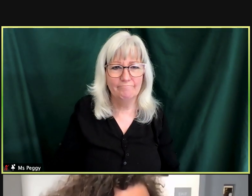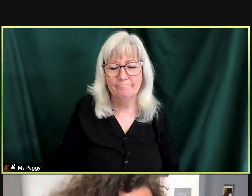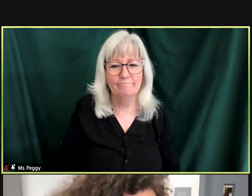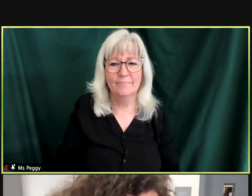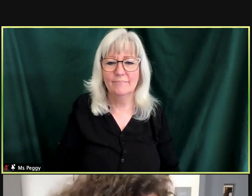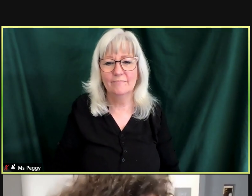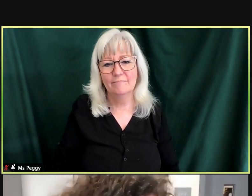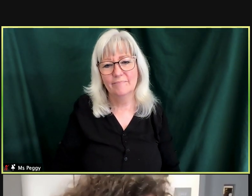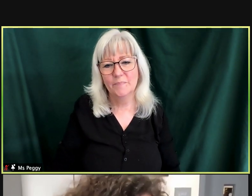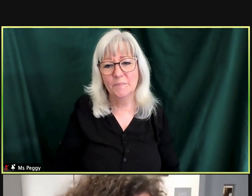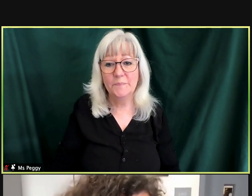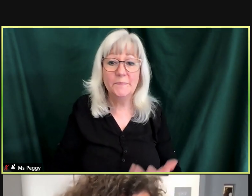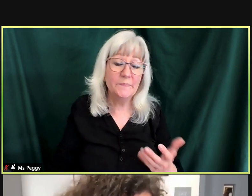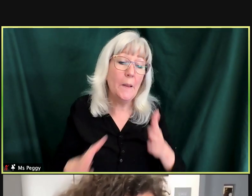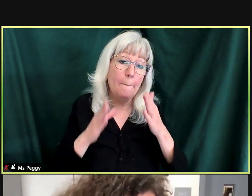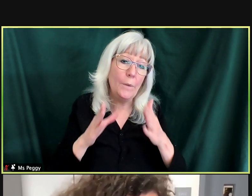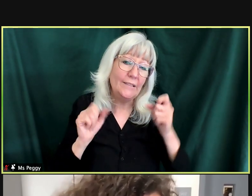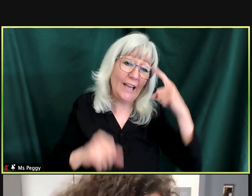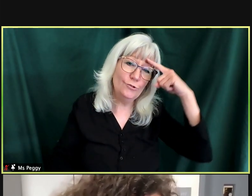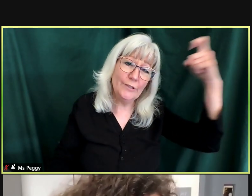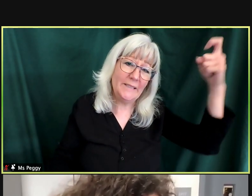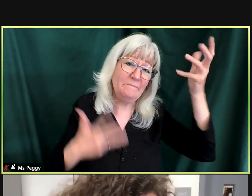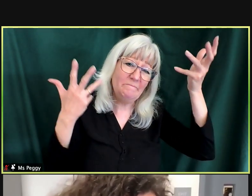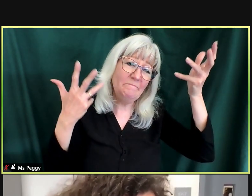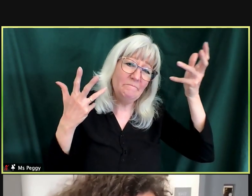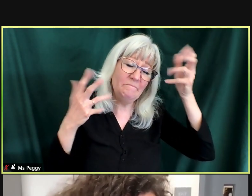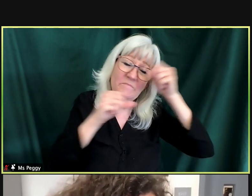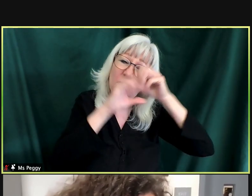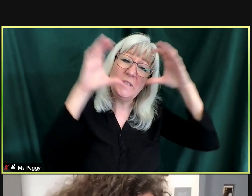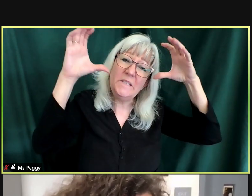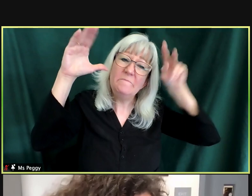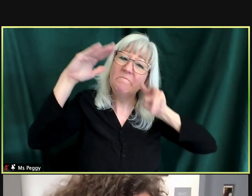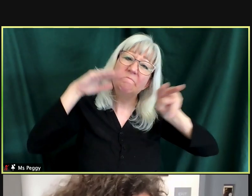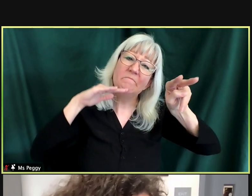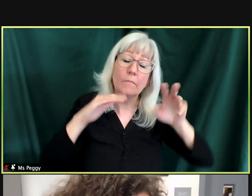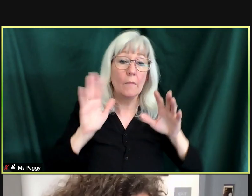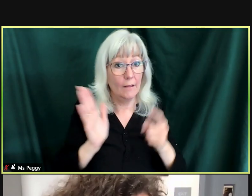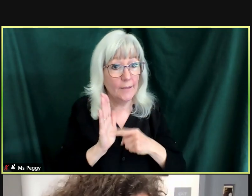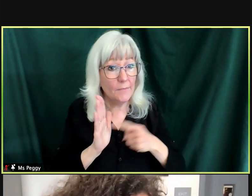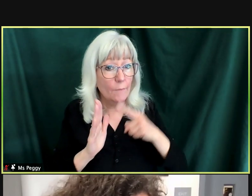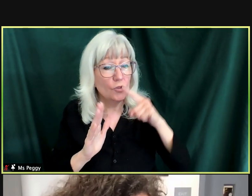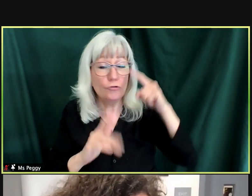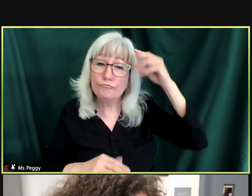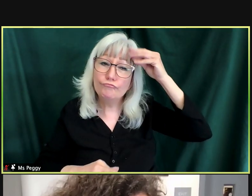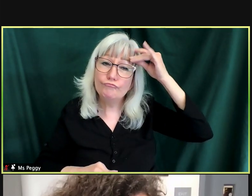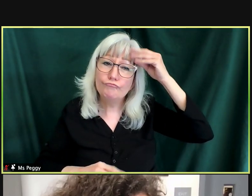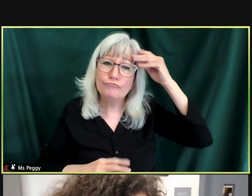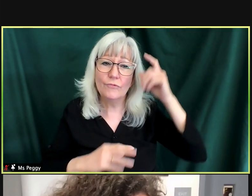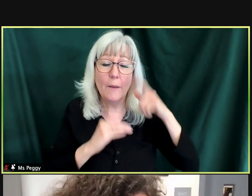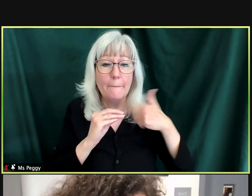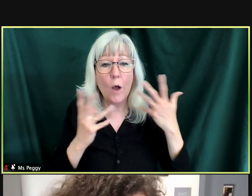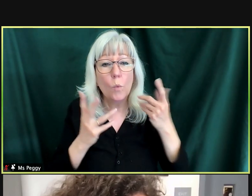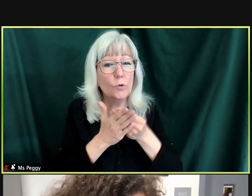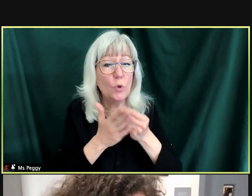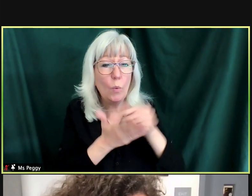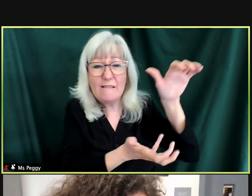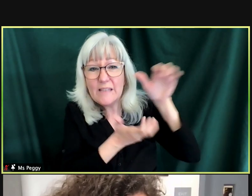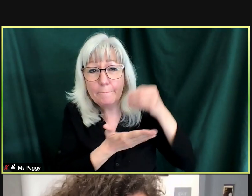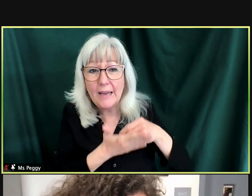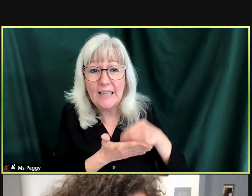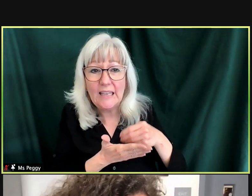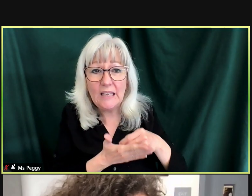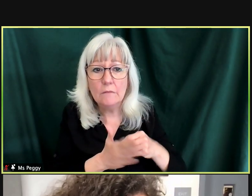you know, a person can dream. Sometimes when you dream about what you would do with a lot of money, some of the things you would